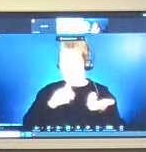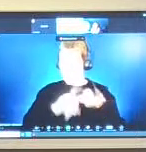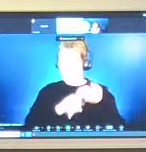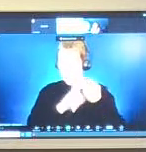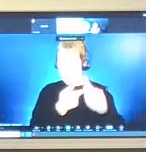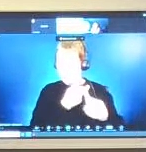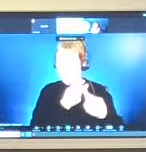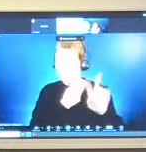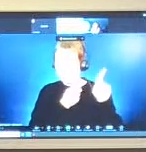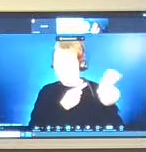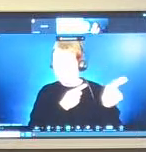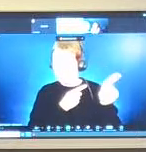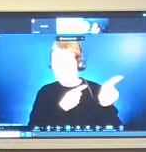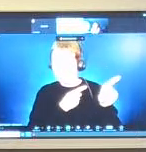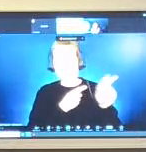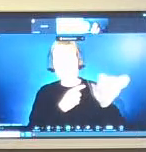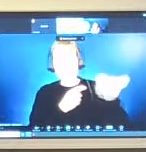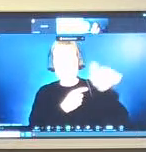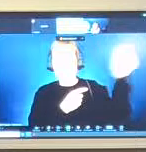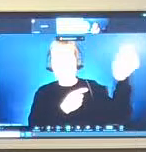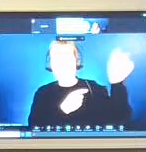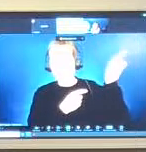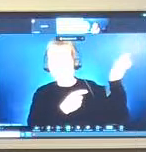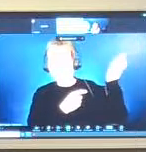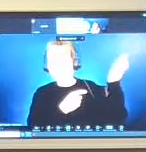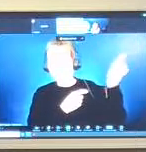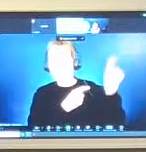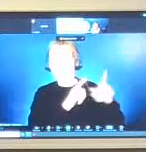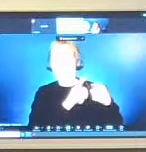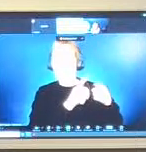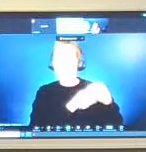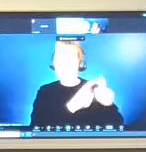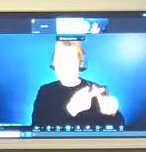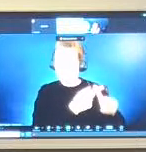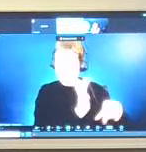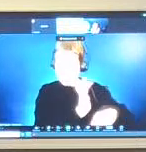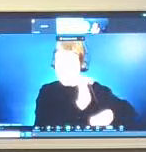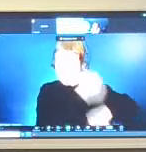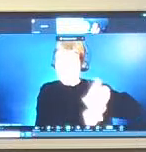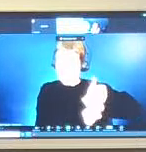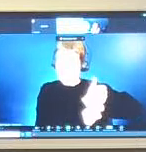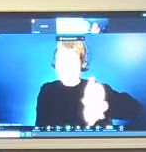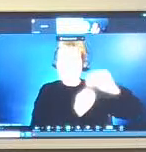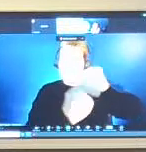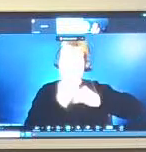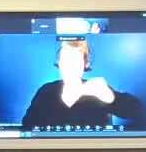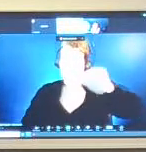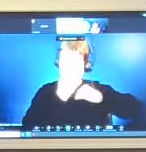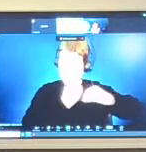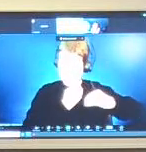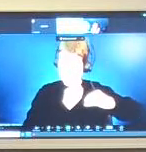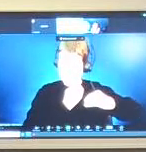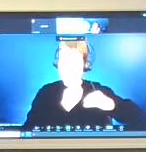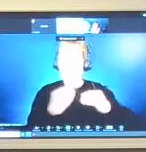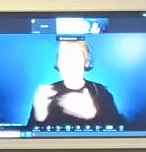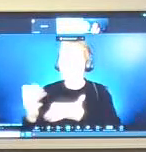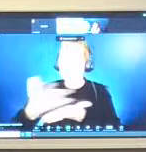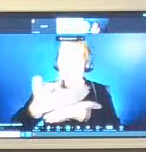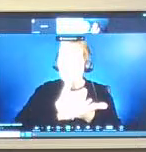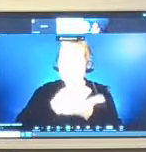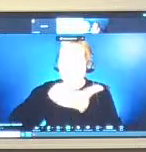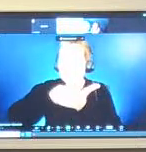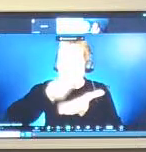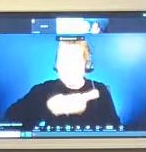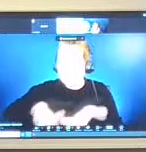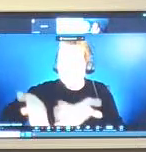and it was a fundraiser. And when you walked in the door, you took this paper out of a hat.